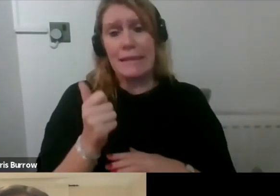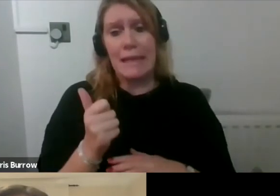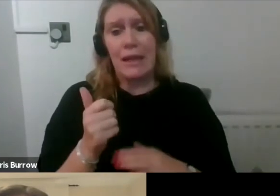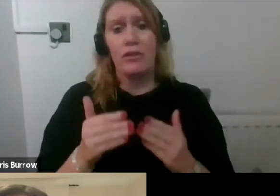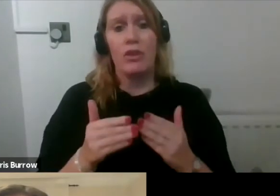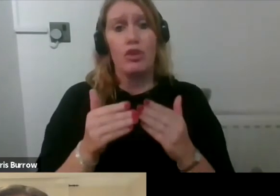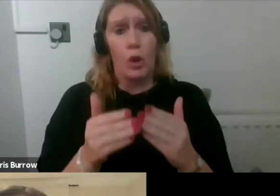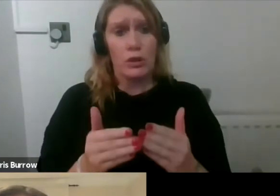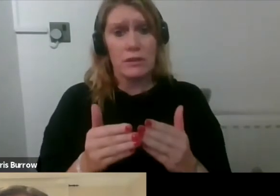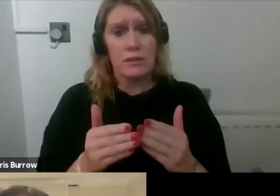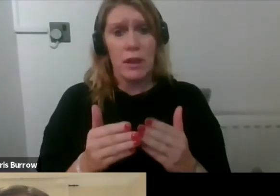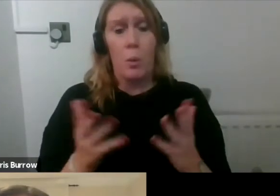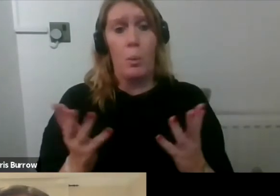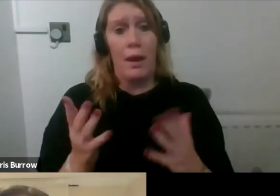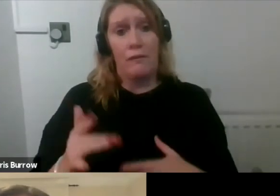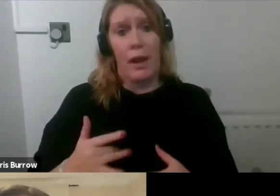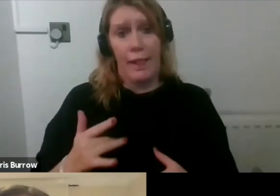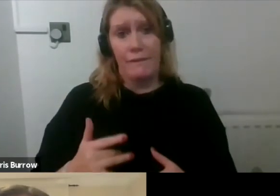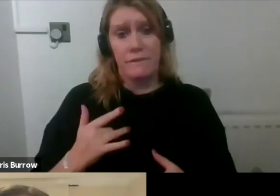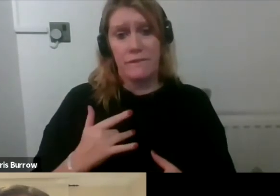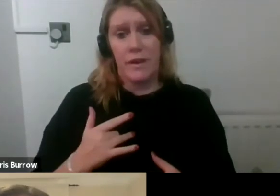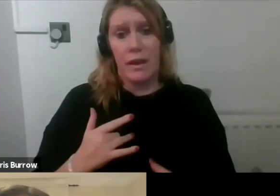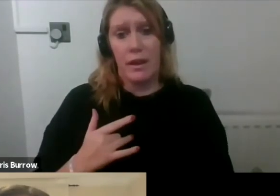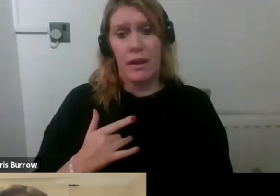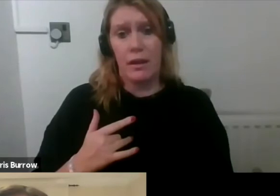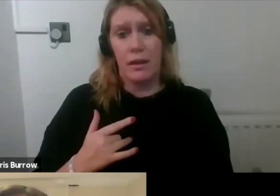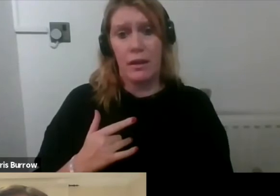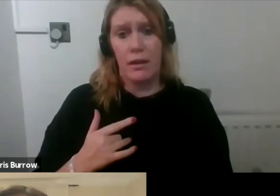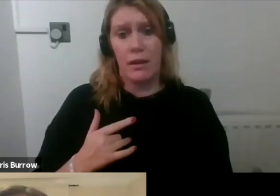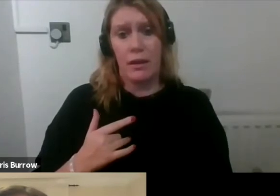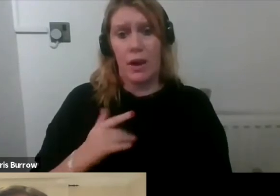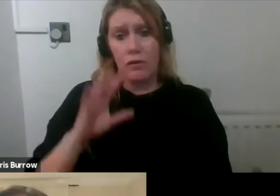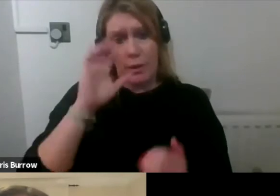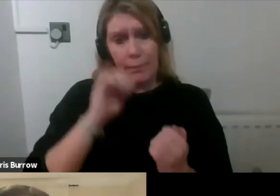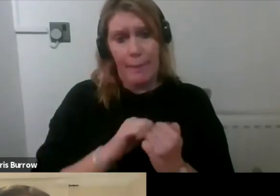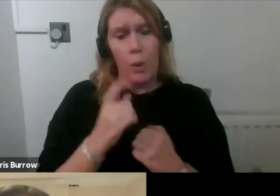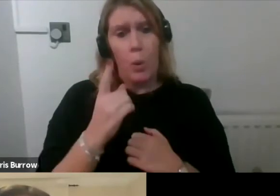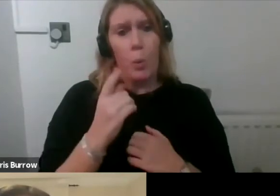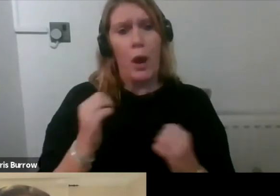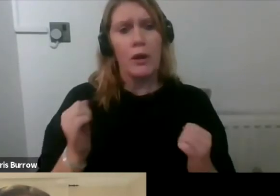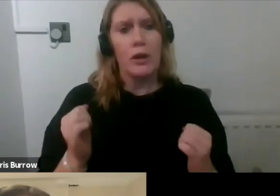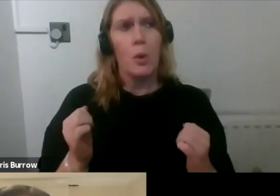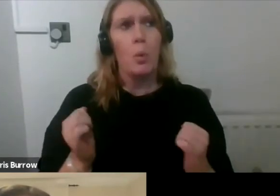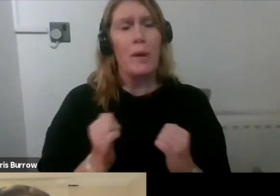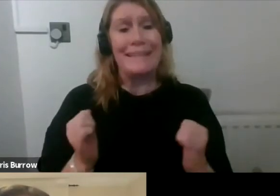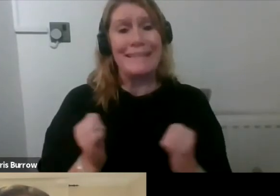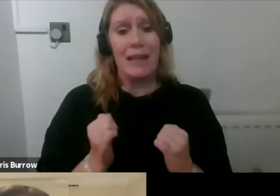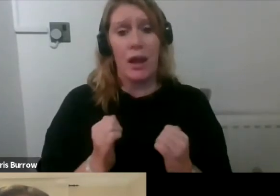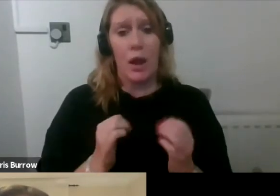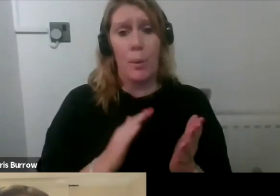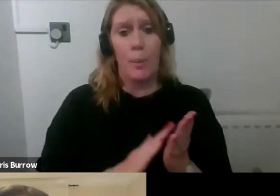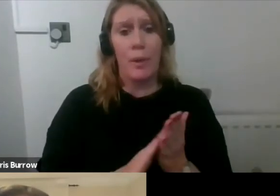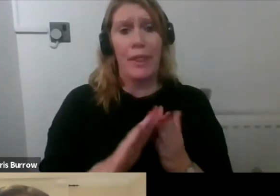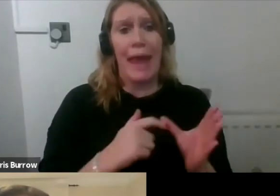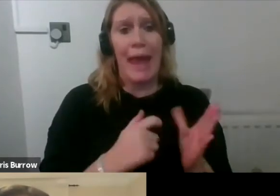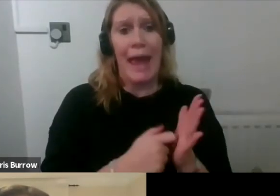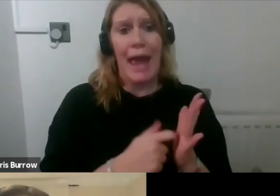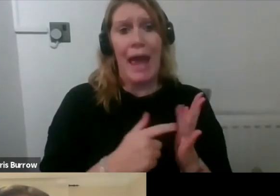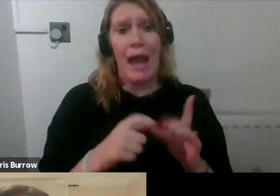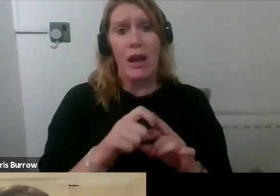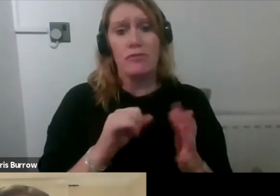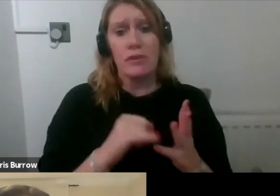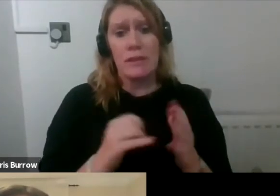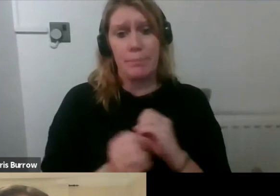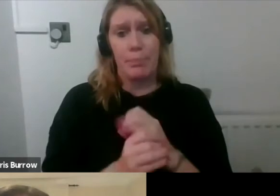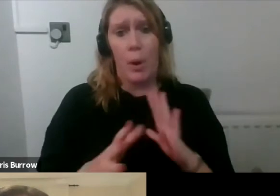live. So, yes, I mean, it was, I remember one winter where the Harrods bomb, my sister was working just up the